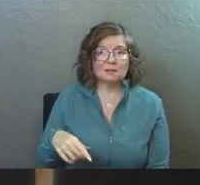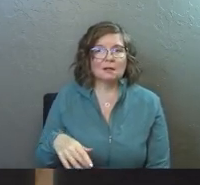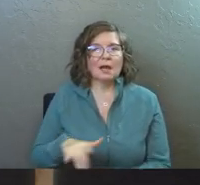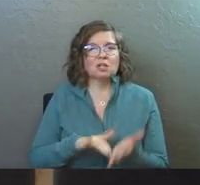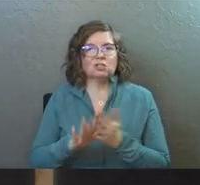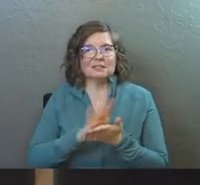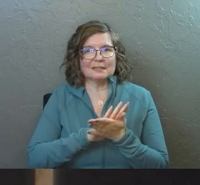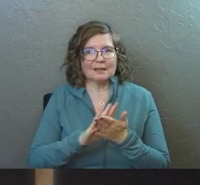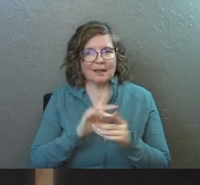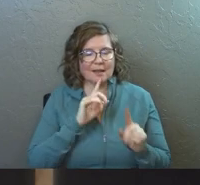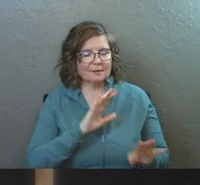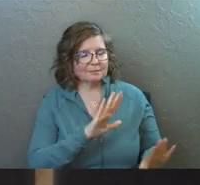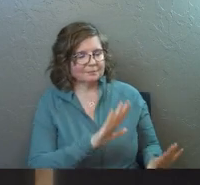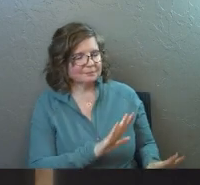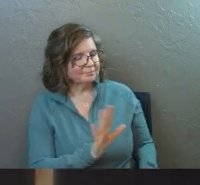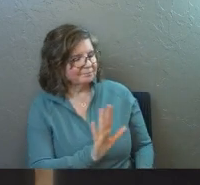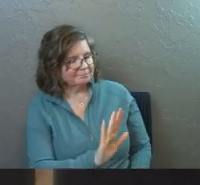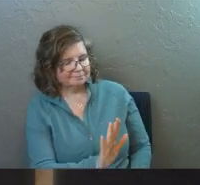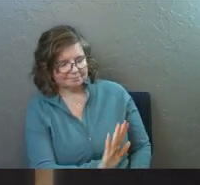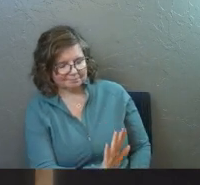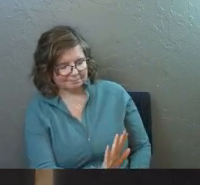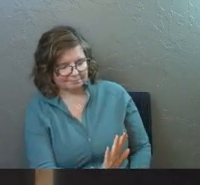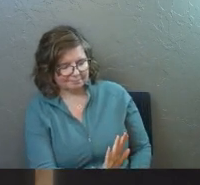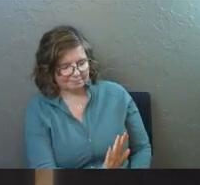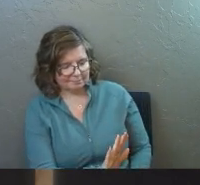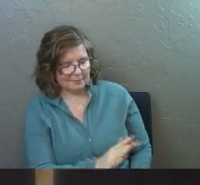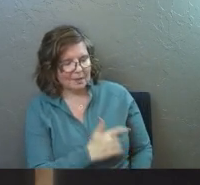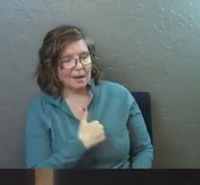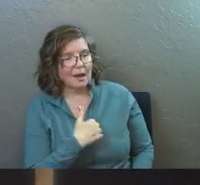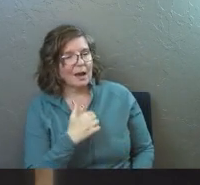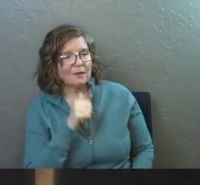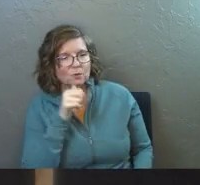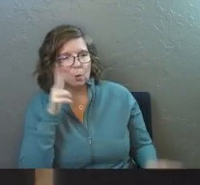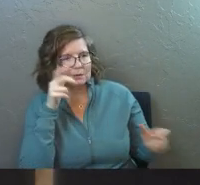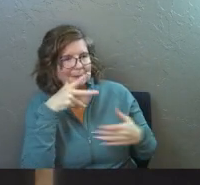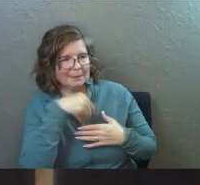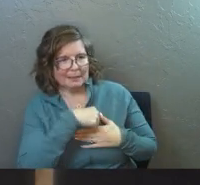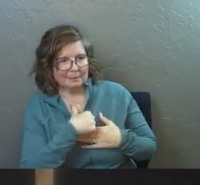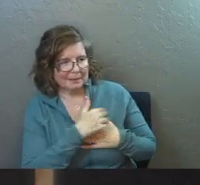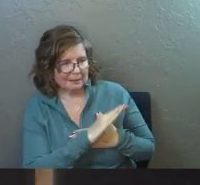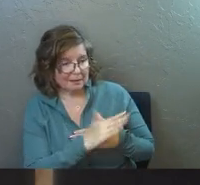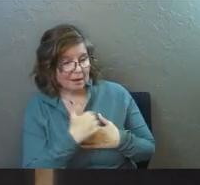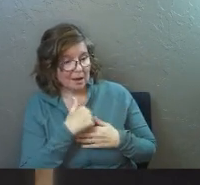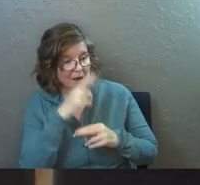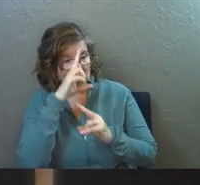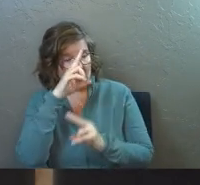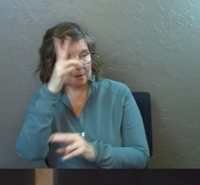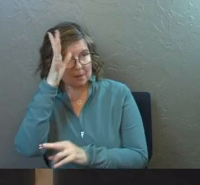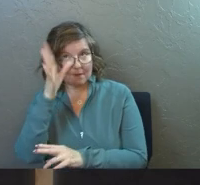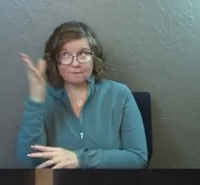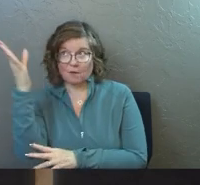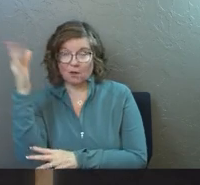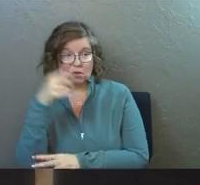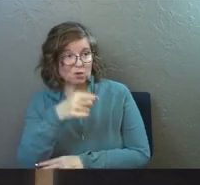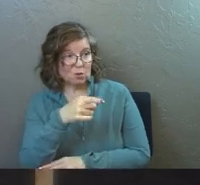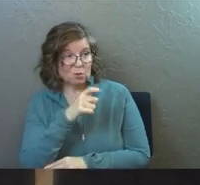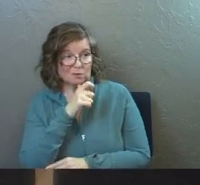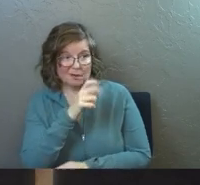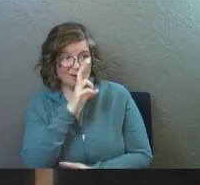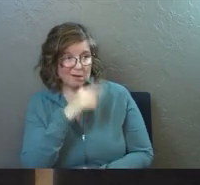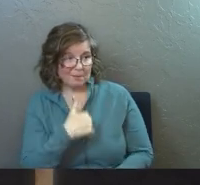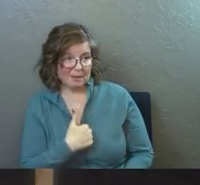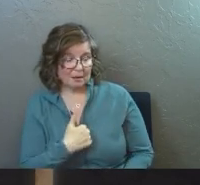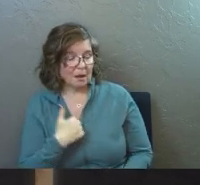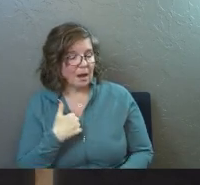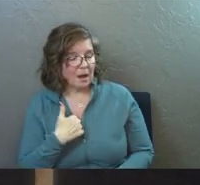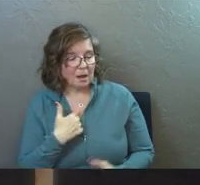kindly answers them. Verse 49, no, Jesus said, I have no demon in me. for I honor my Father and you dishonor me. And